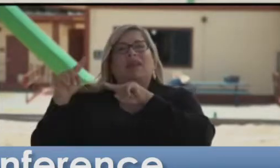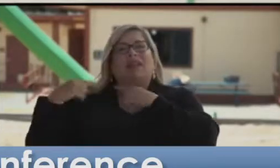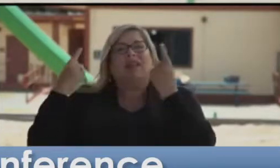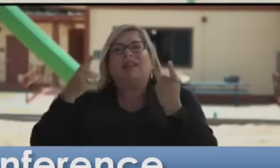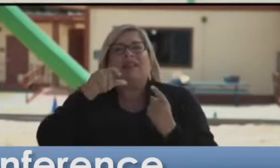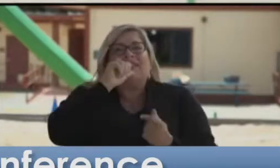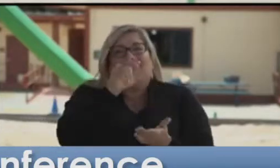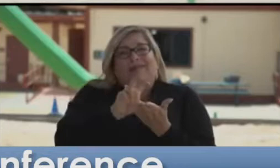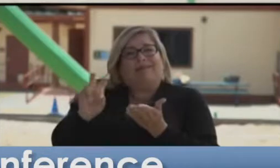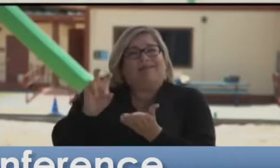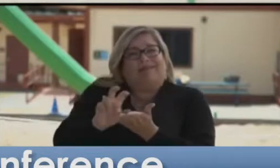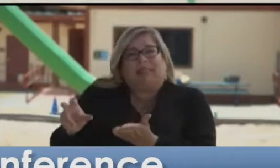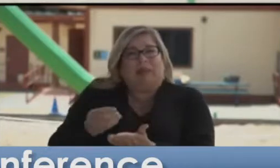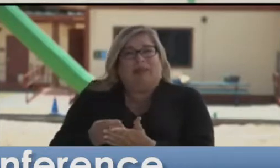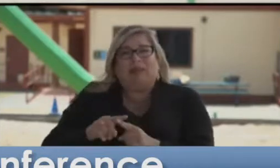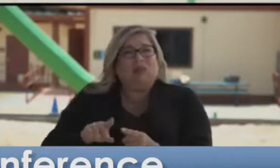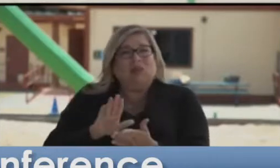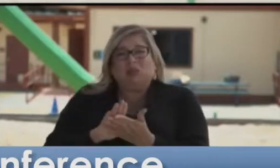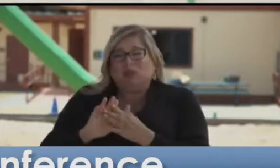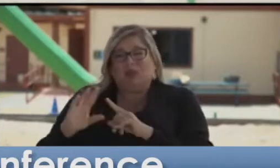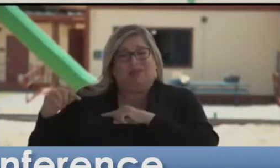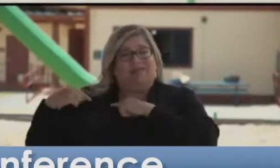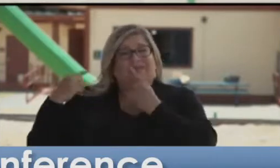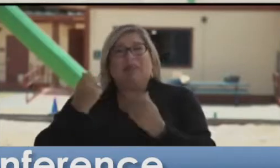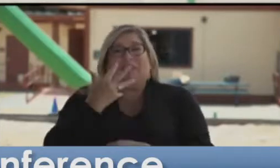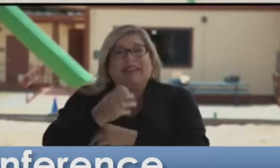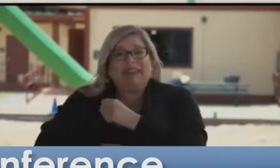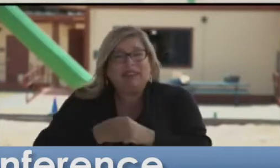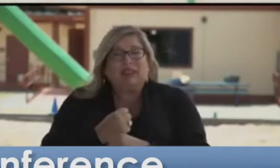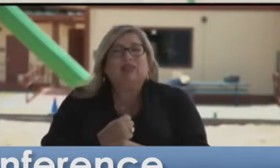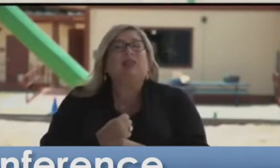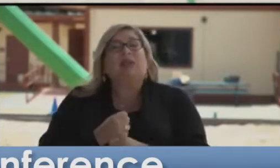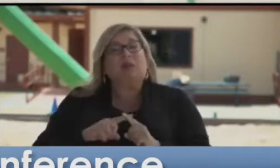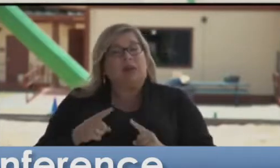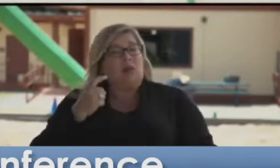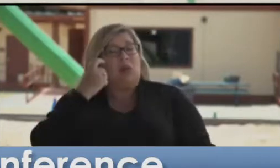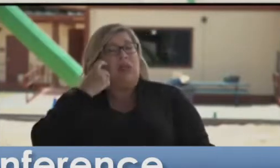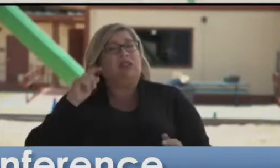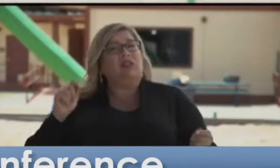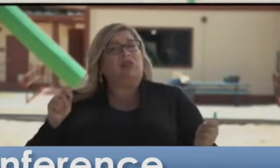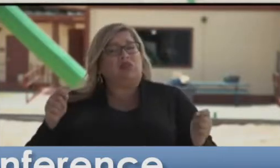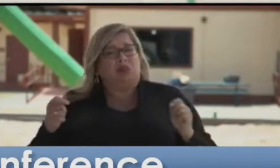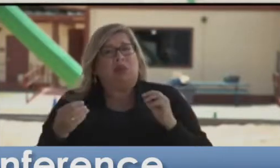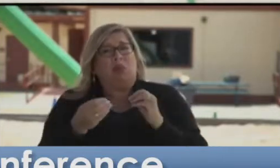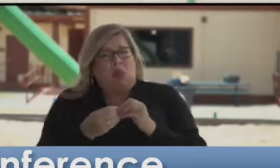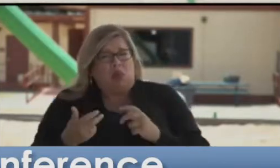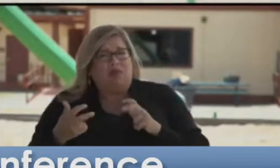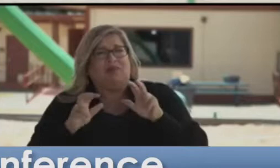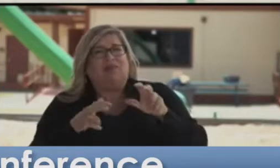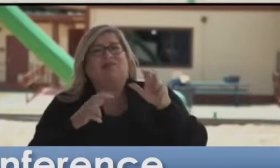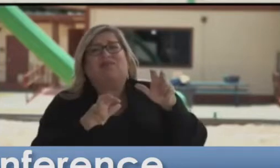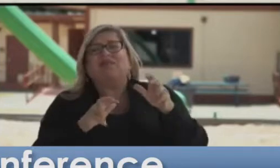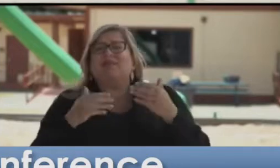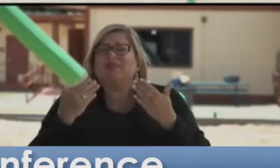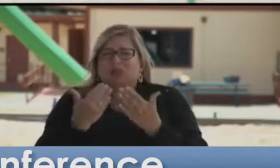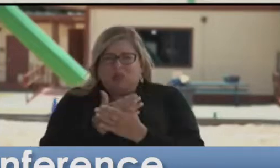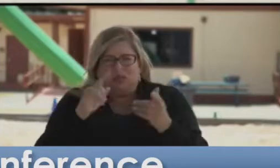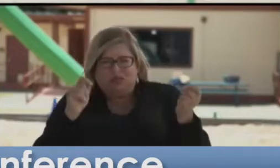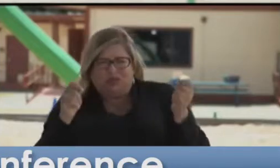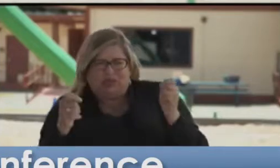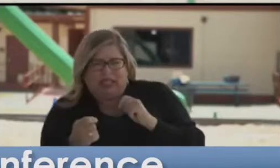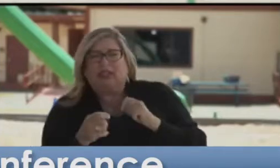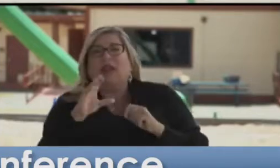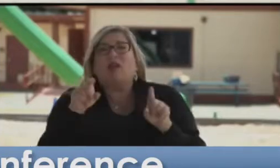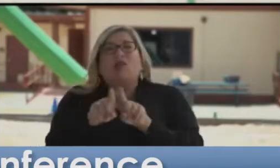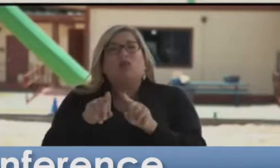schools over a number of years that has been turned around in recent years with some recent recalibration and a new